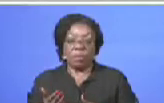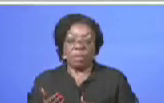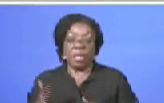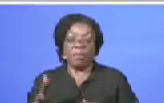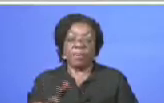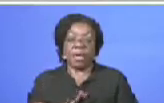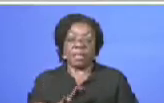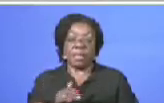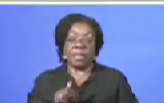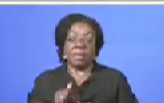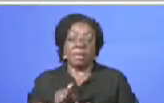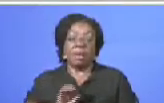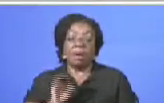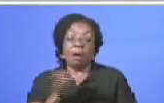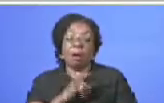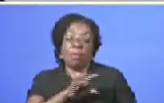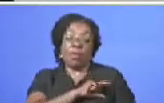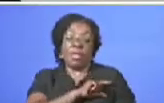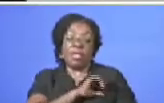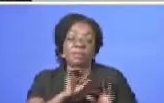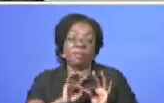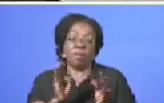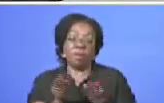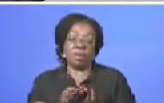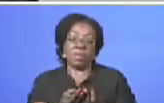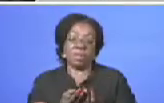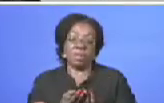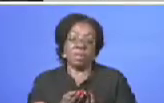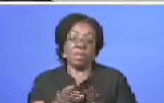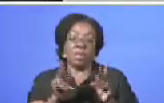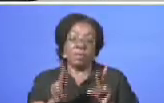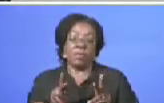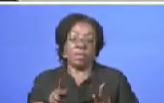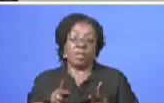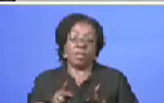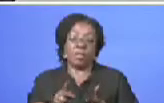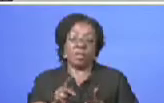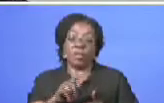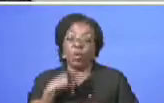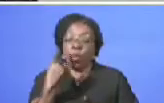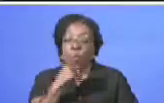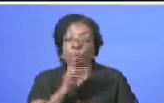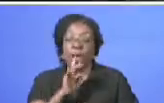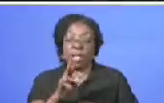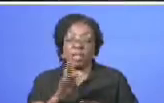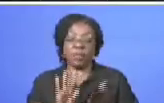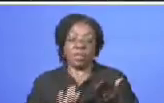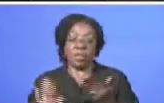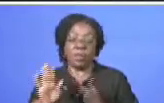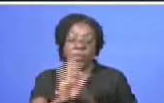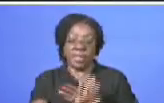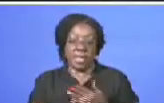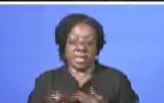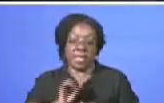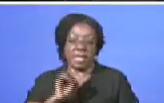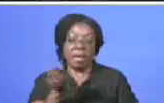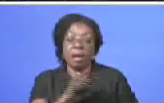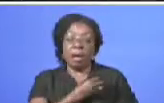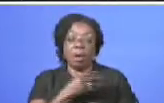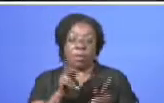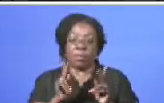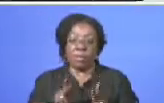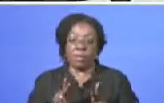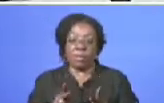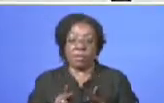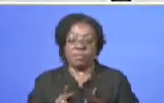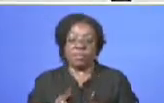impacting our police force, the persons who are supposed to be protecting our citizens, it